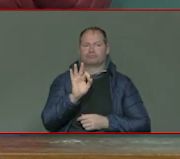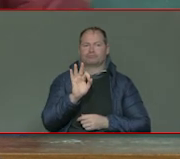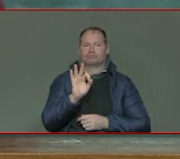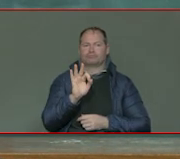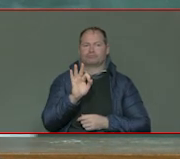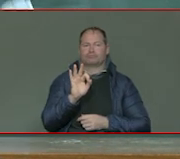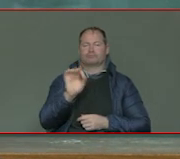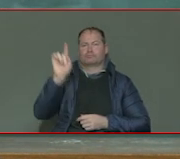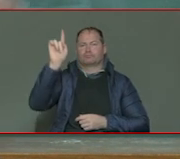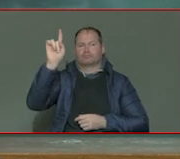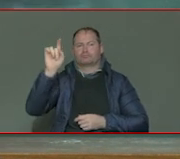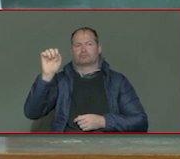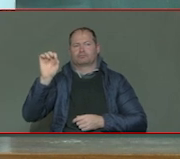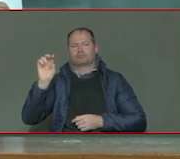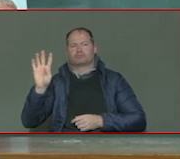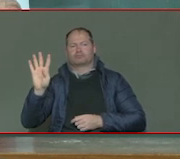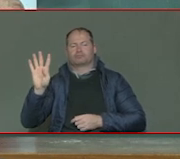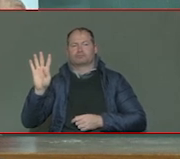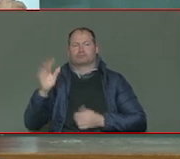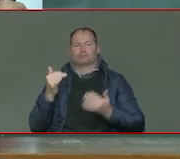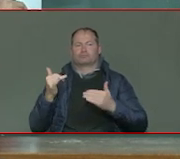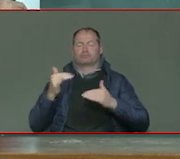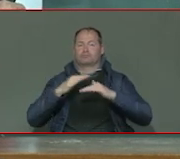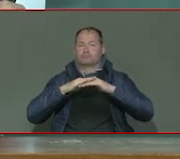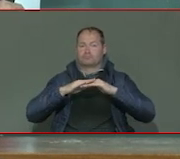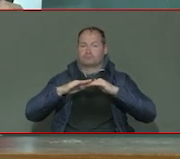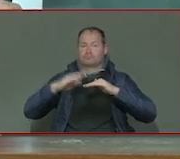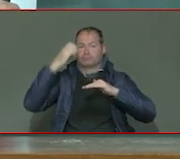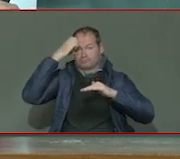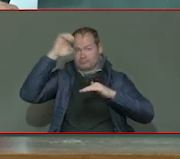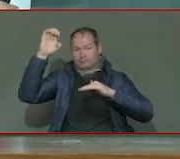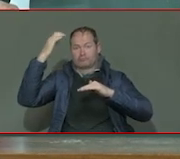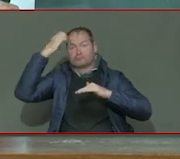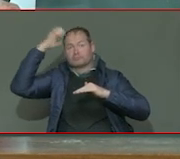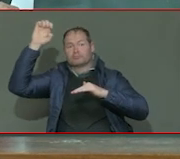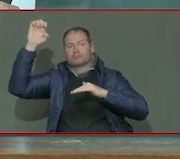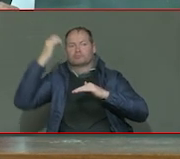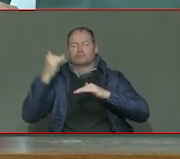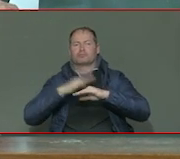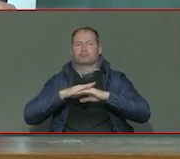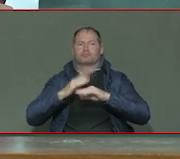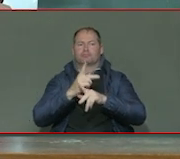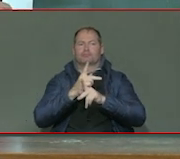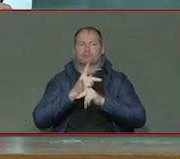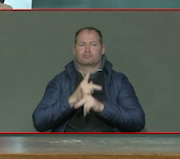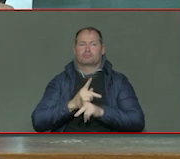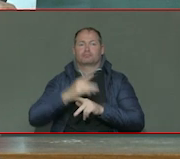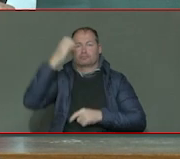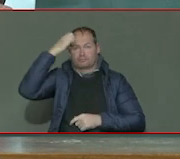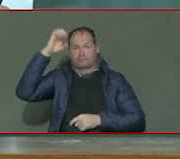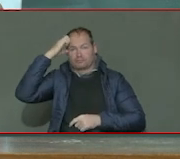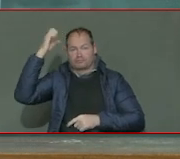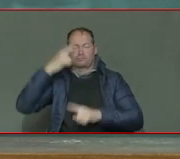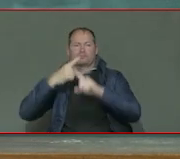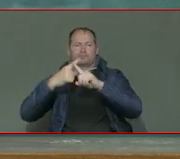power of a quarter. A base to an exponent, further raised to exponent, keep the base, multiply the exponent, 3